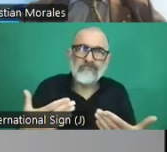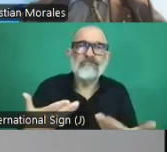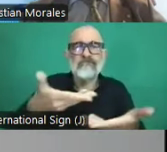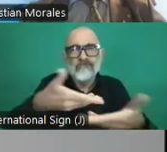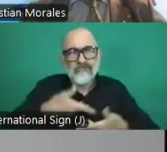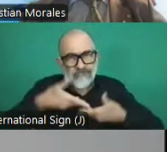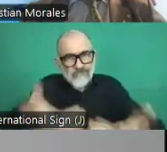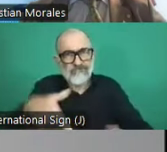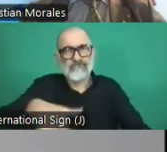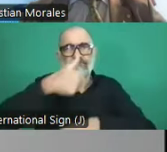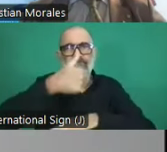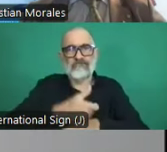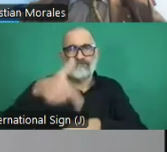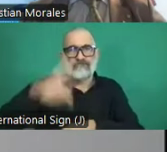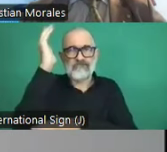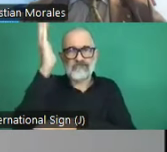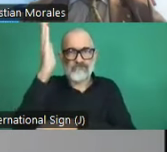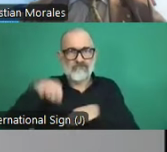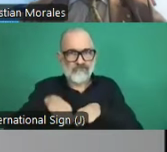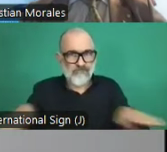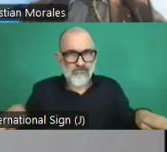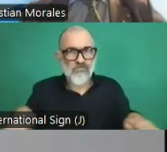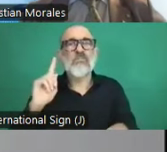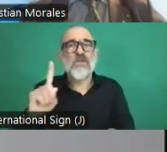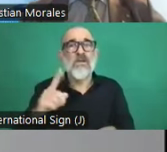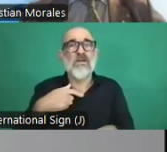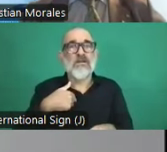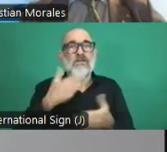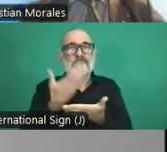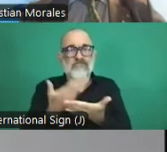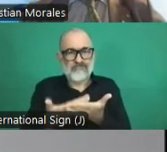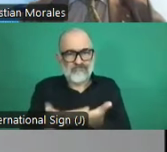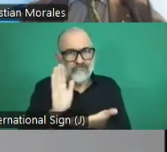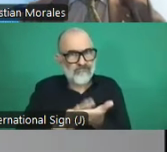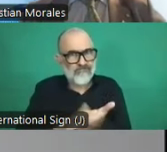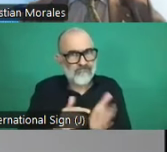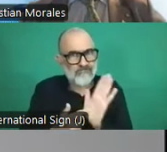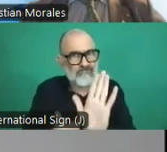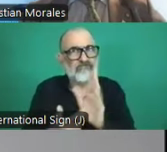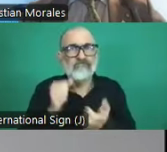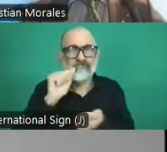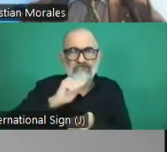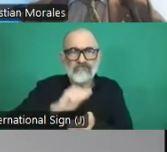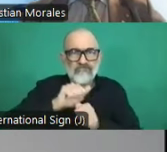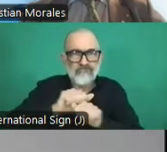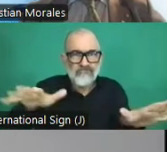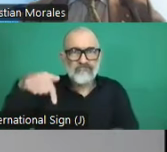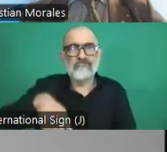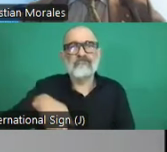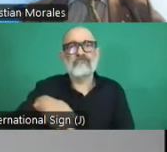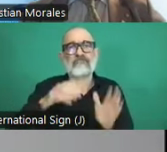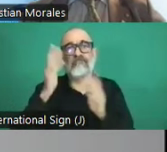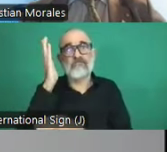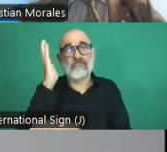and congratulations on the publication of Progress Toward Universal Health